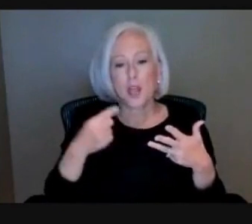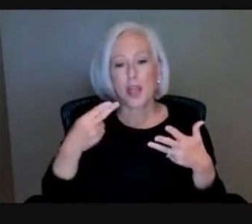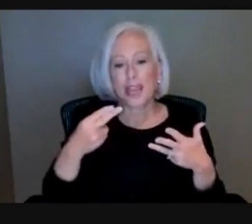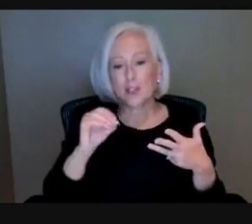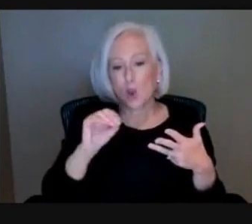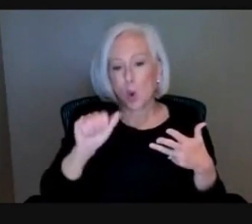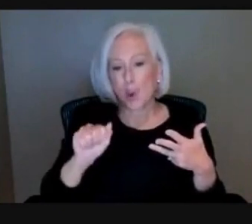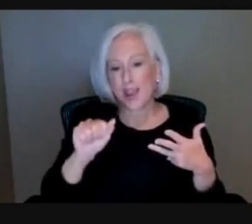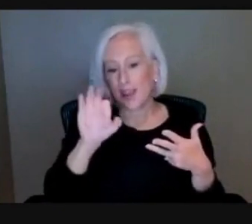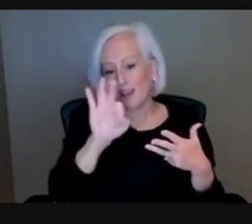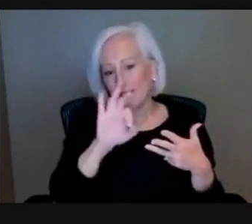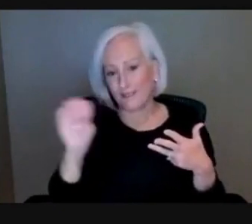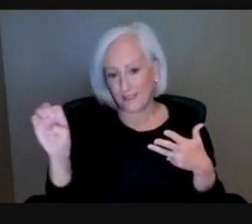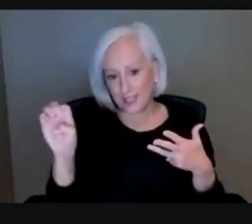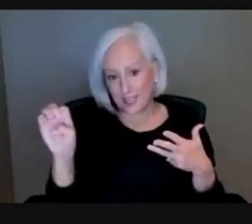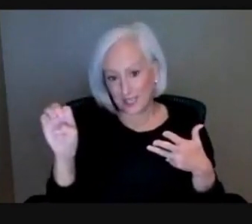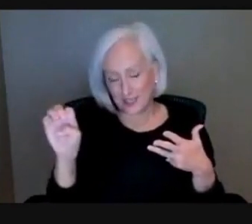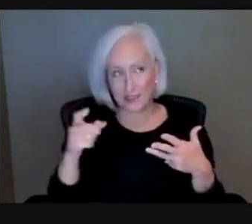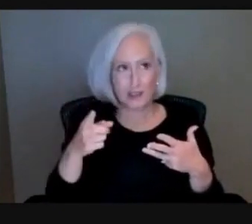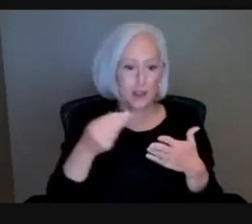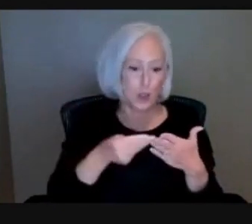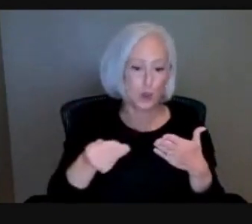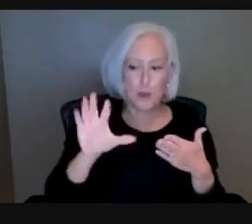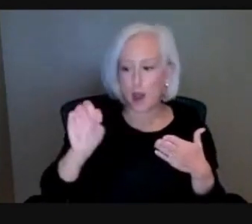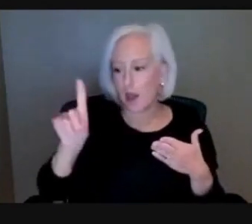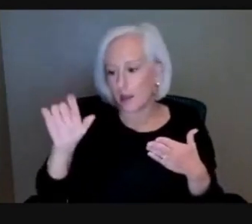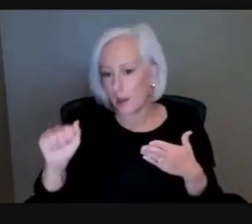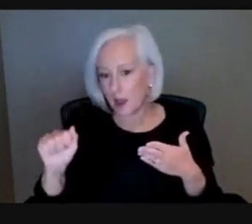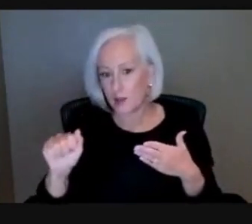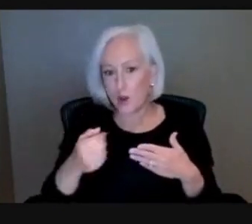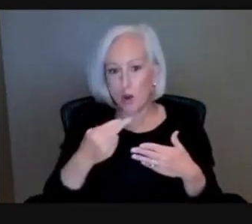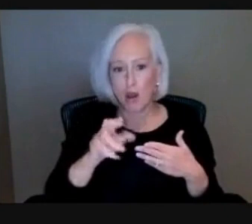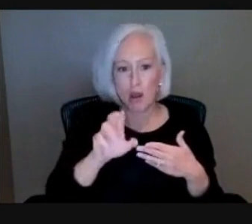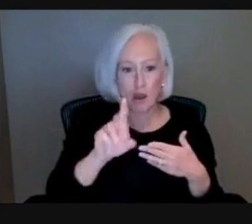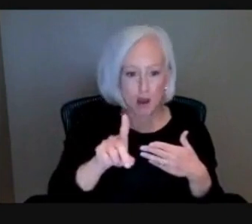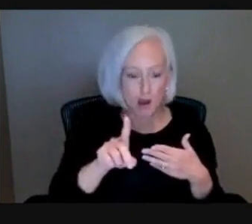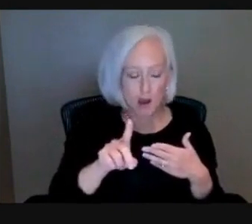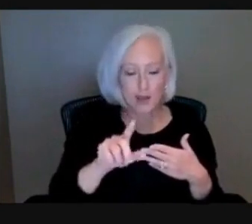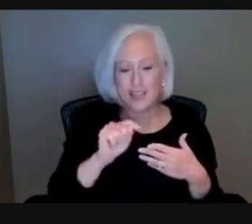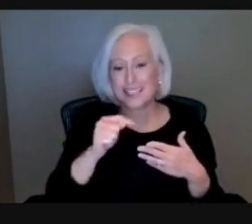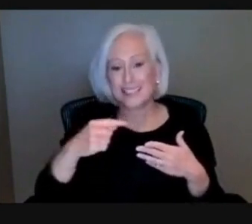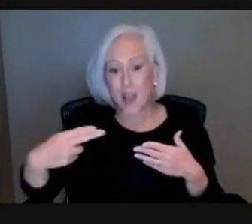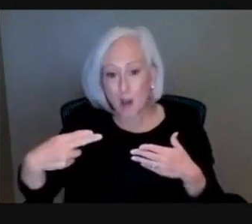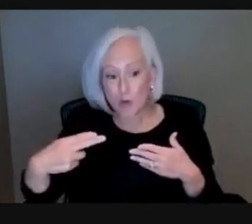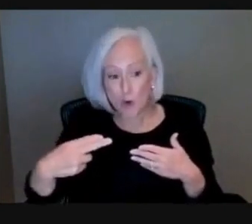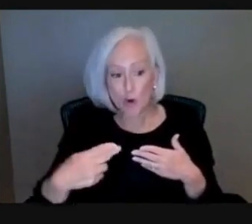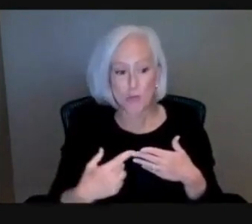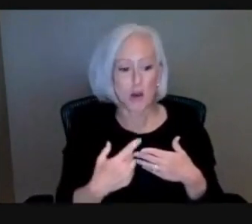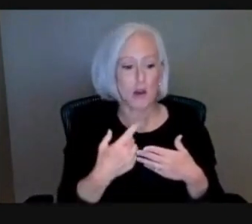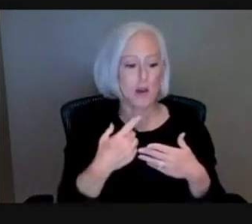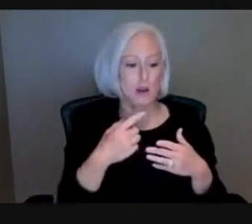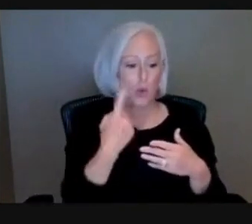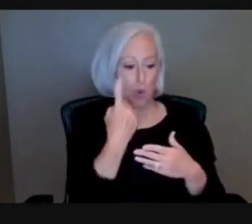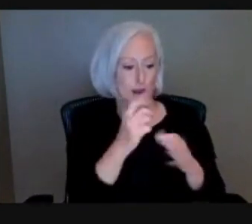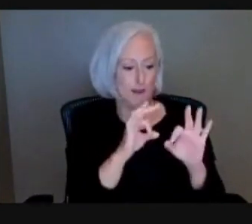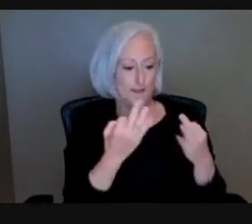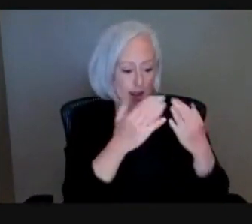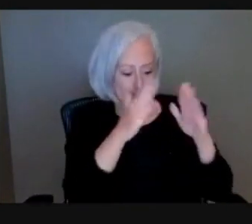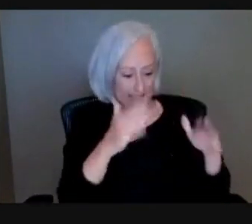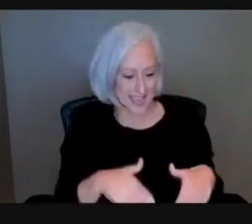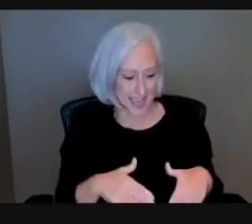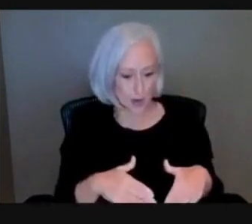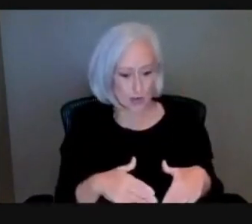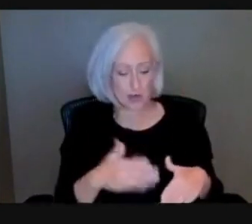association fee. So if you buy a condominium or a PUD or a townhome or even a single family that has a homeowners association